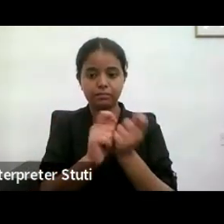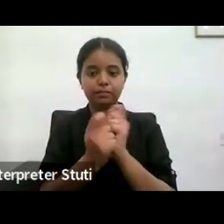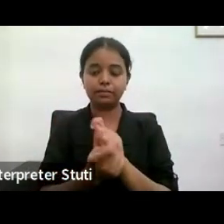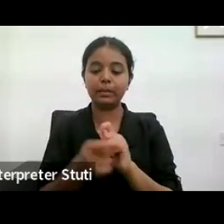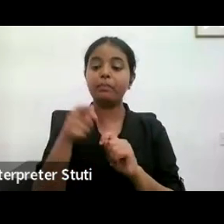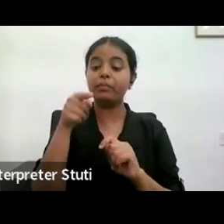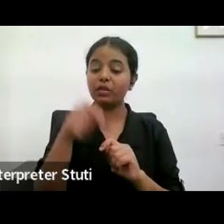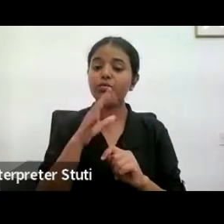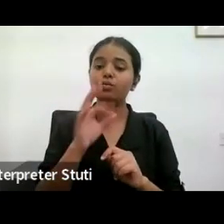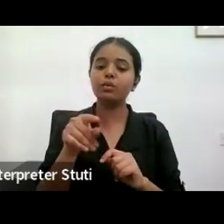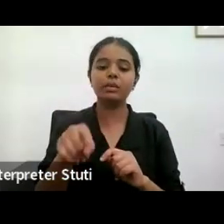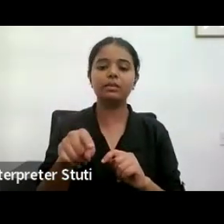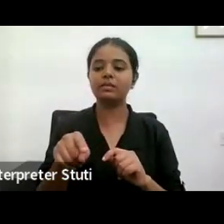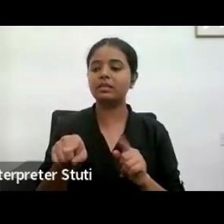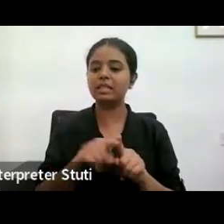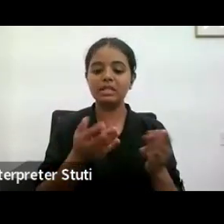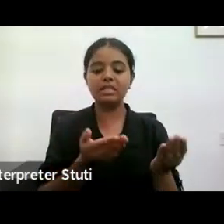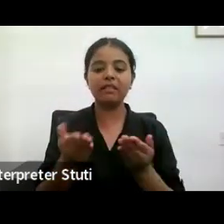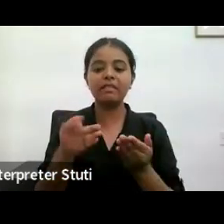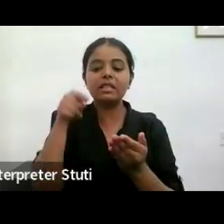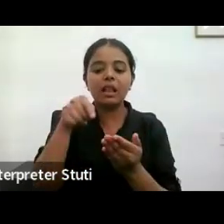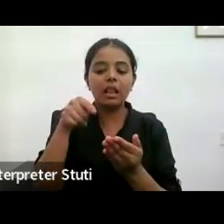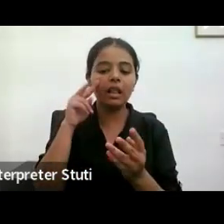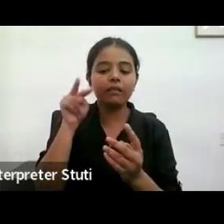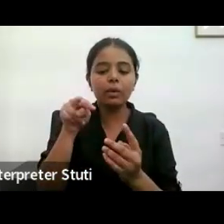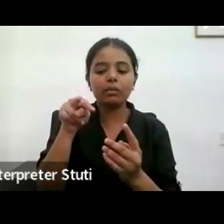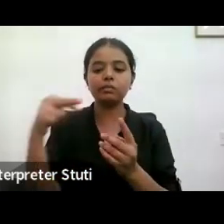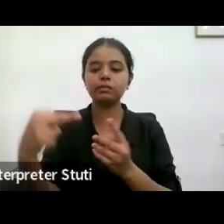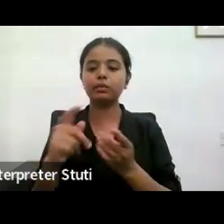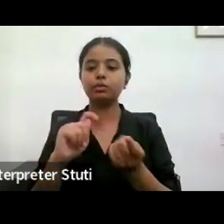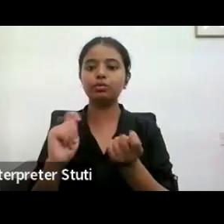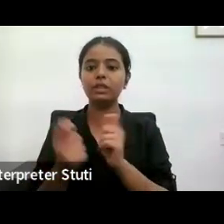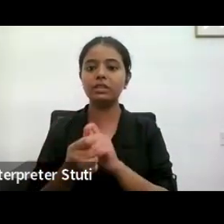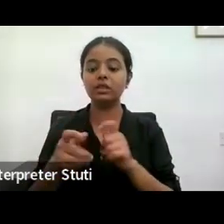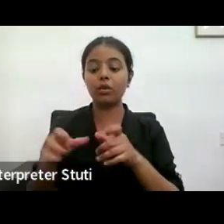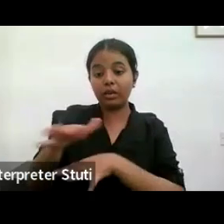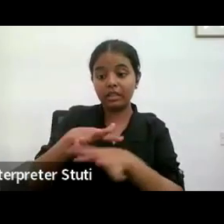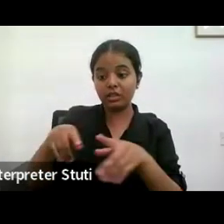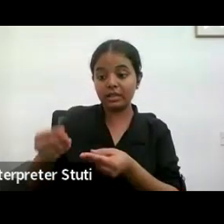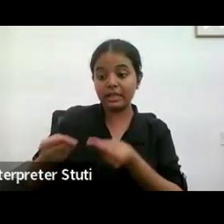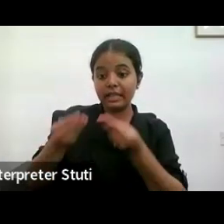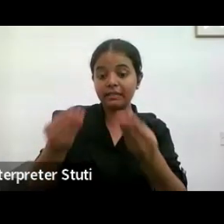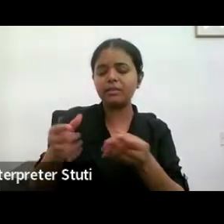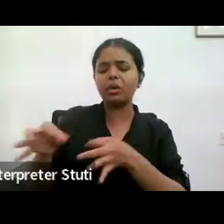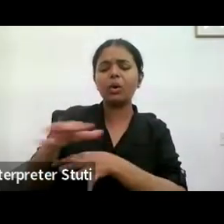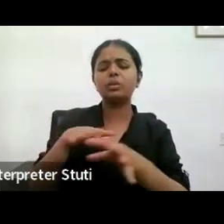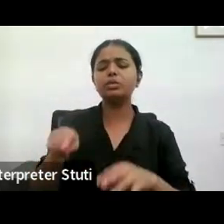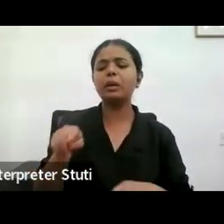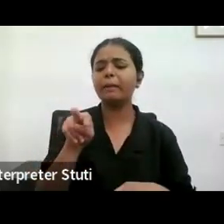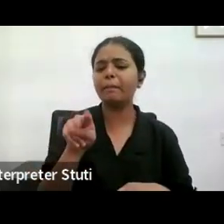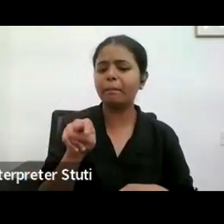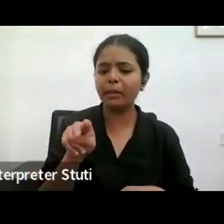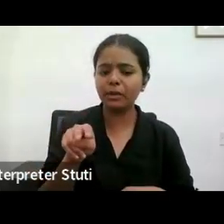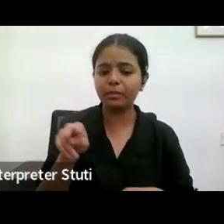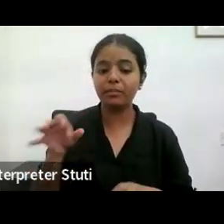about changing the model of services provided by an organization. And by an organization, I mean that organization